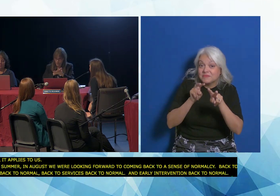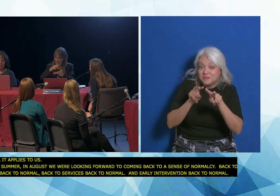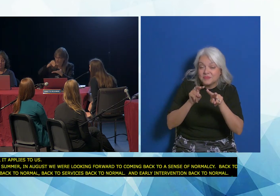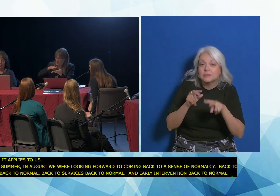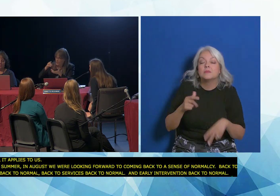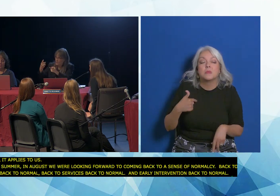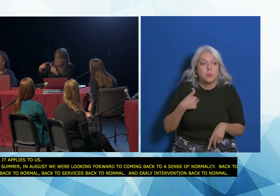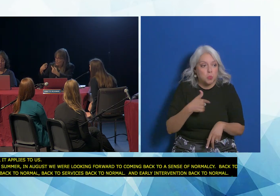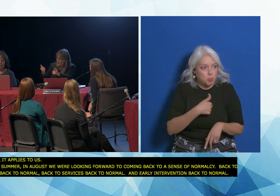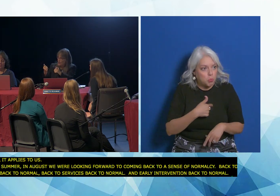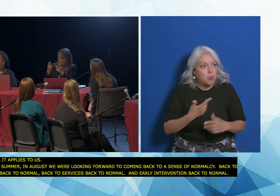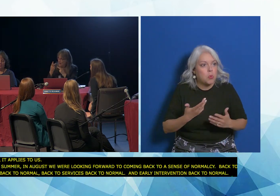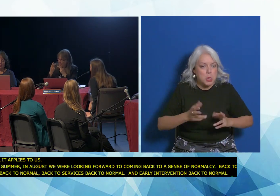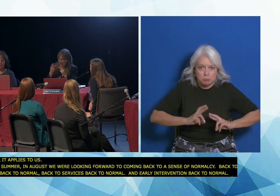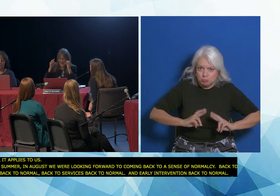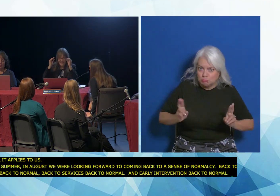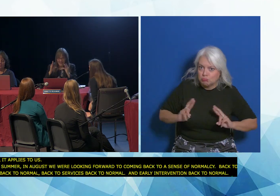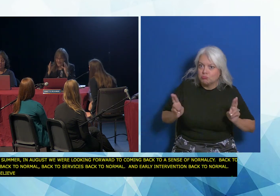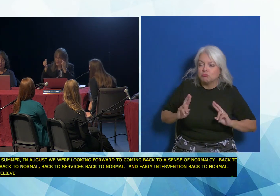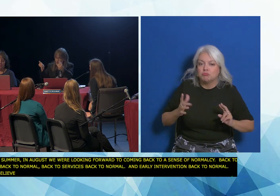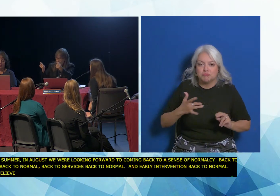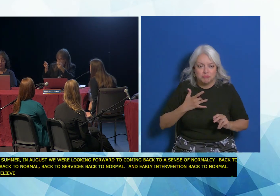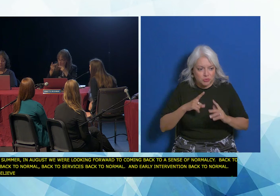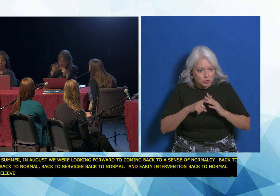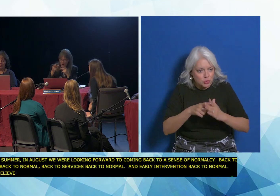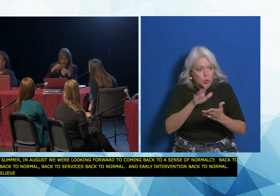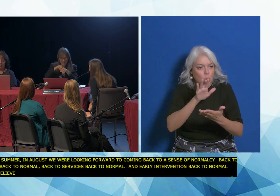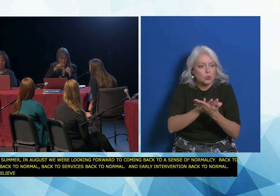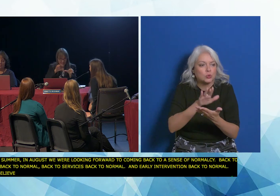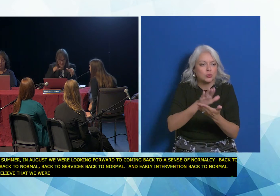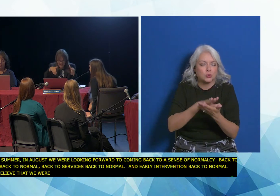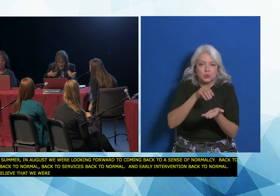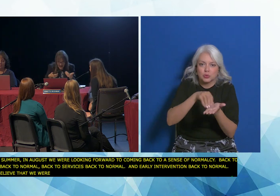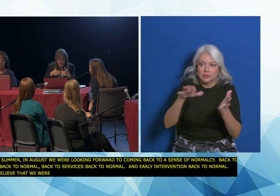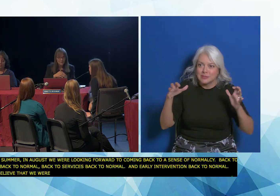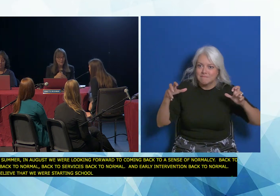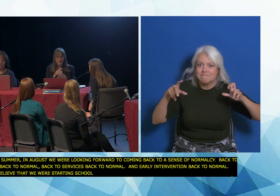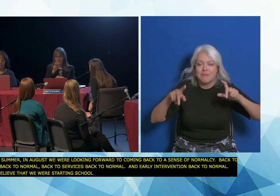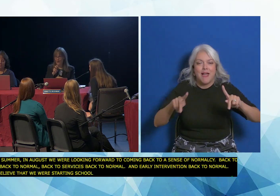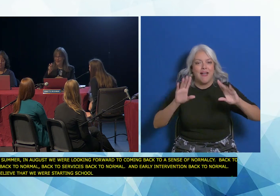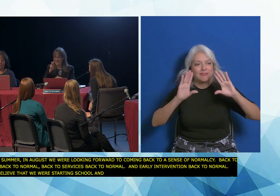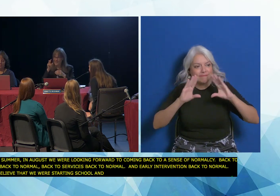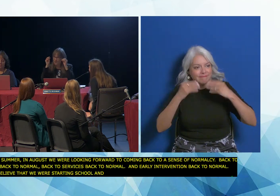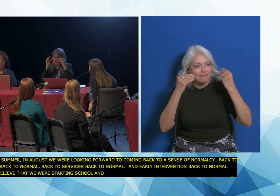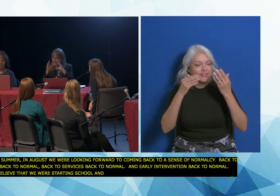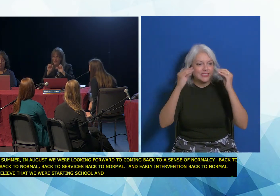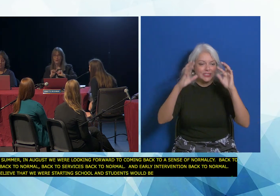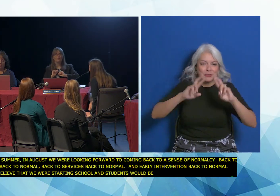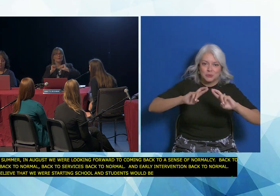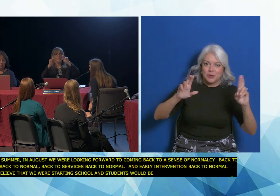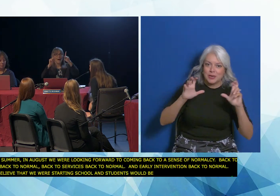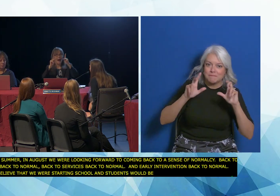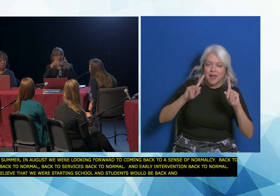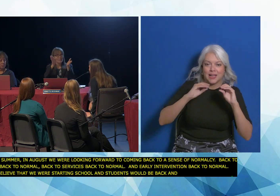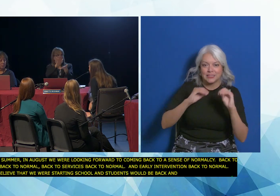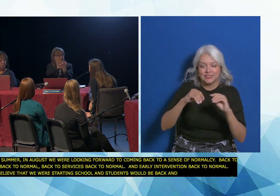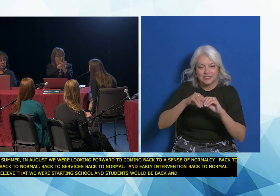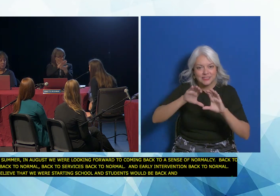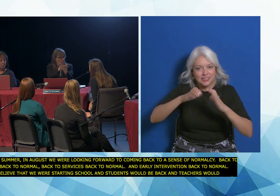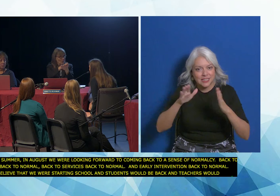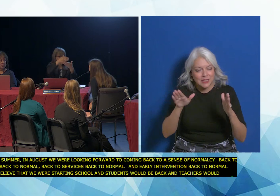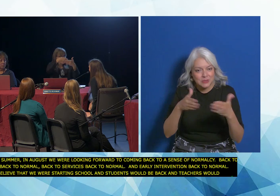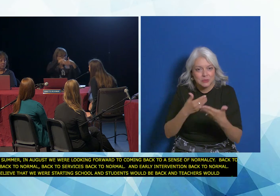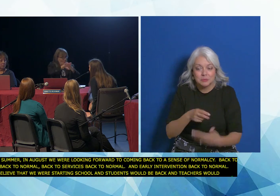We believed that we were starting school, the students would be back, the teachers would be back in the classroom,